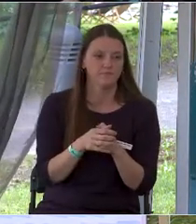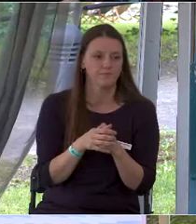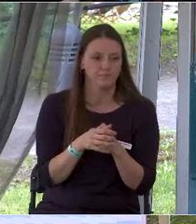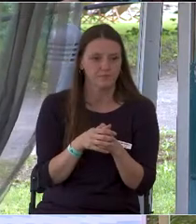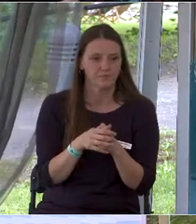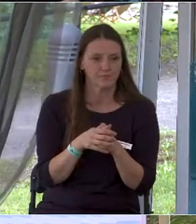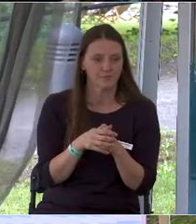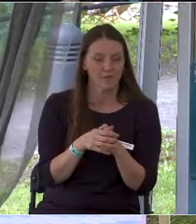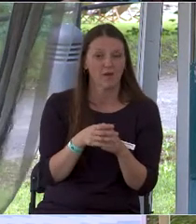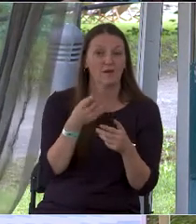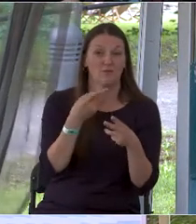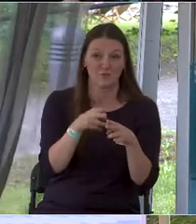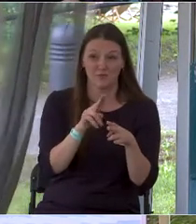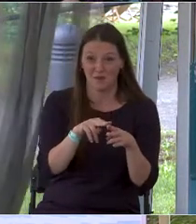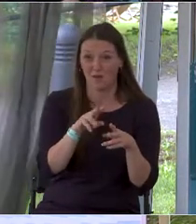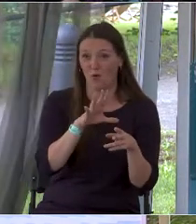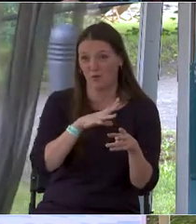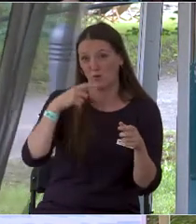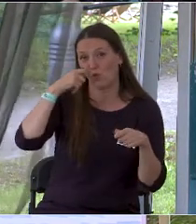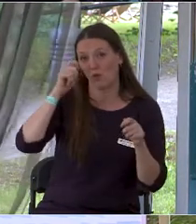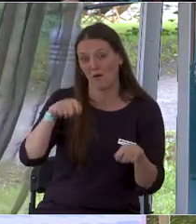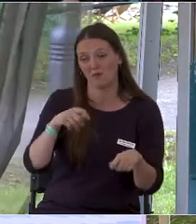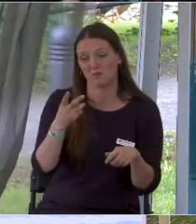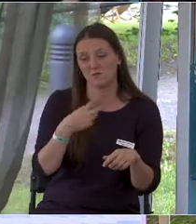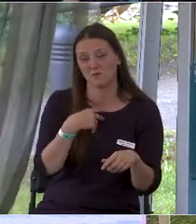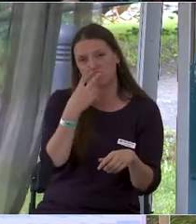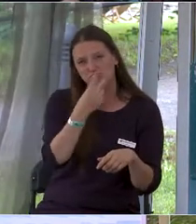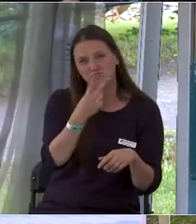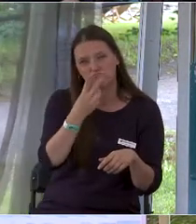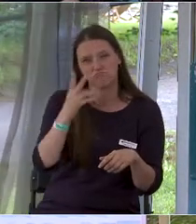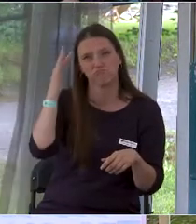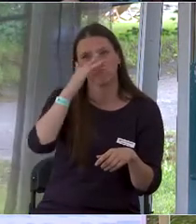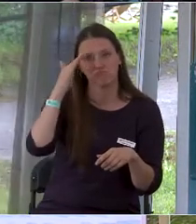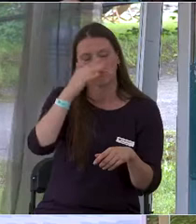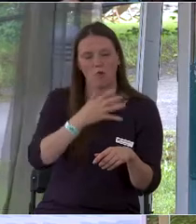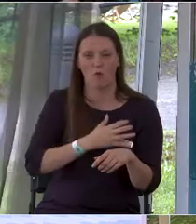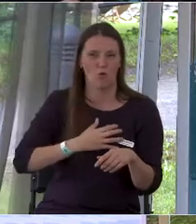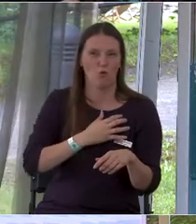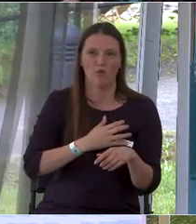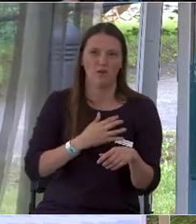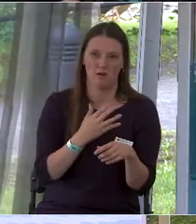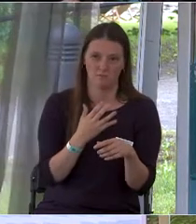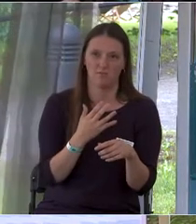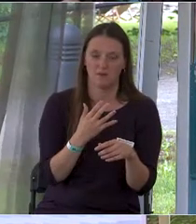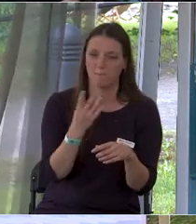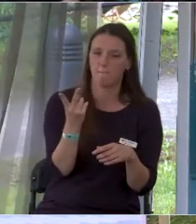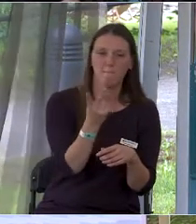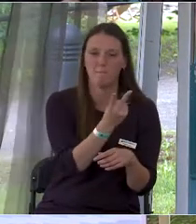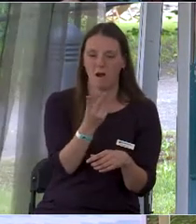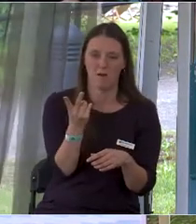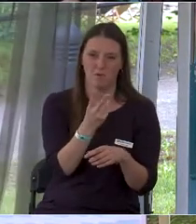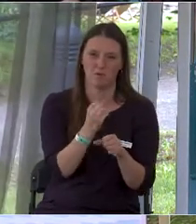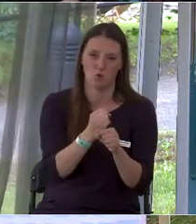on Ukraine that started me thinking that social trust necessarily is not in the area